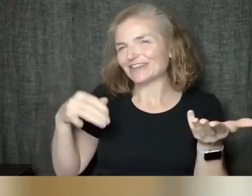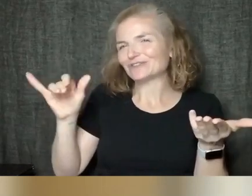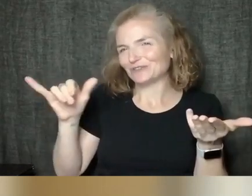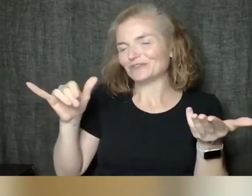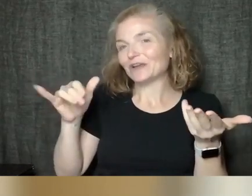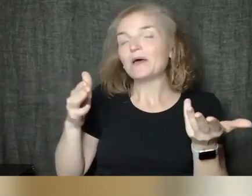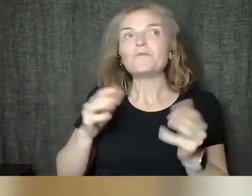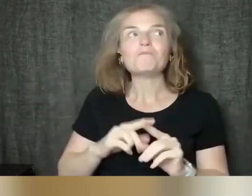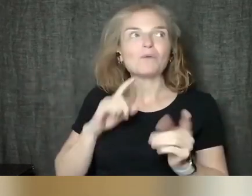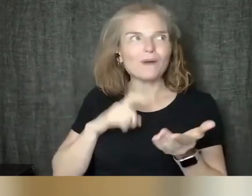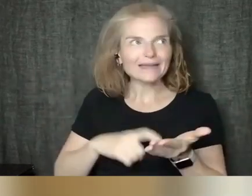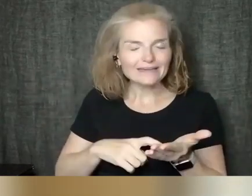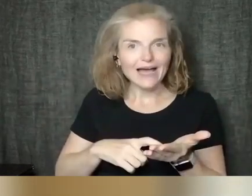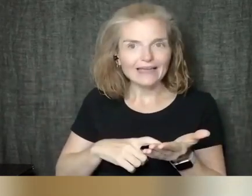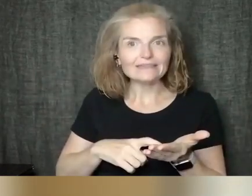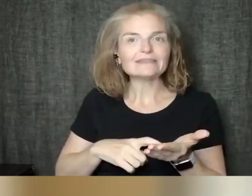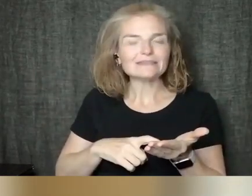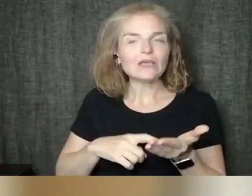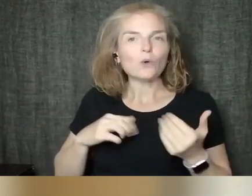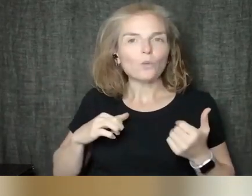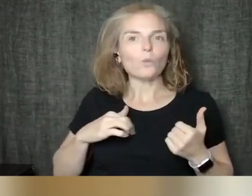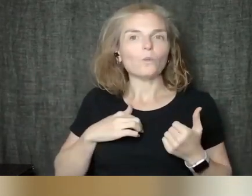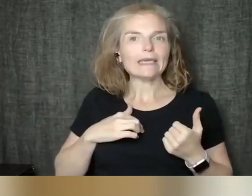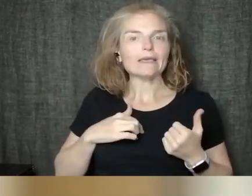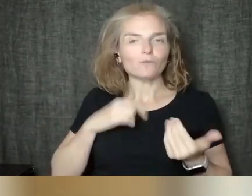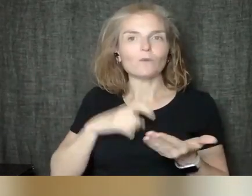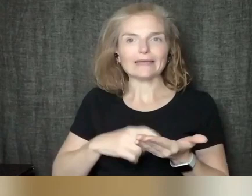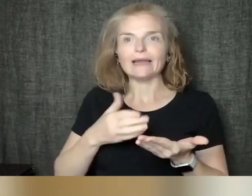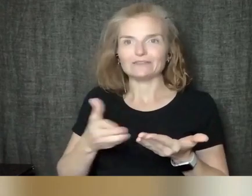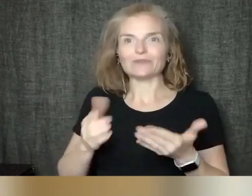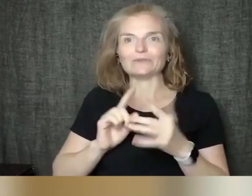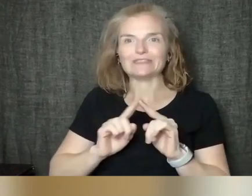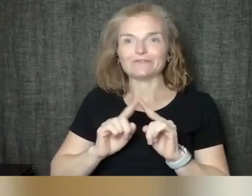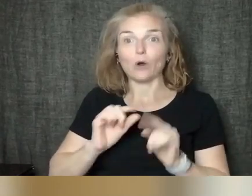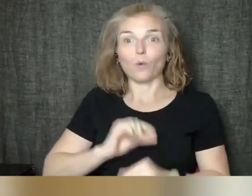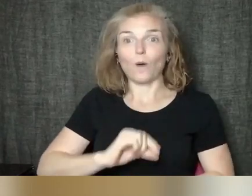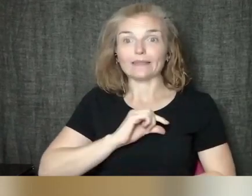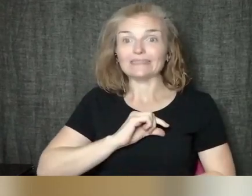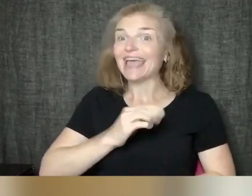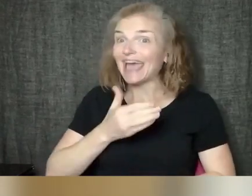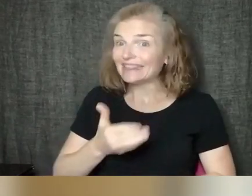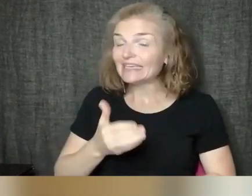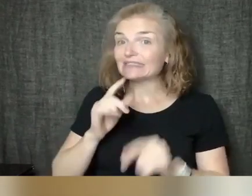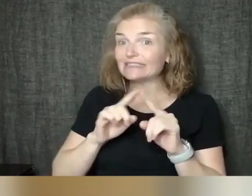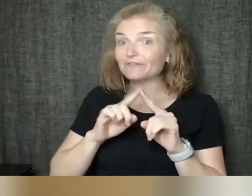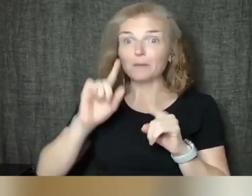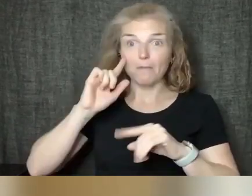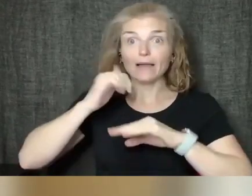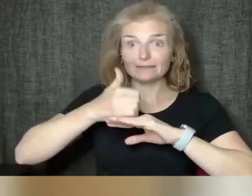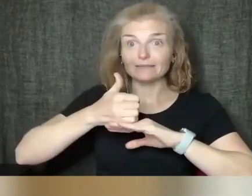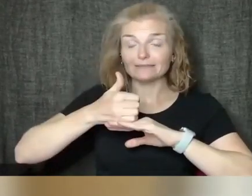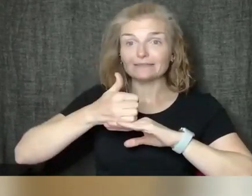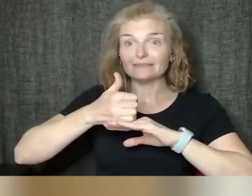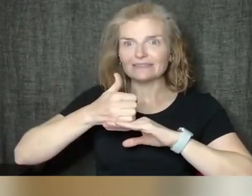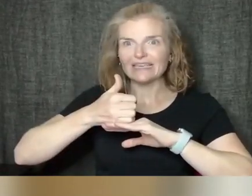recognize that we're recognizing those qualities, and those qualities of mind that arise in a state